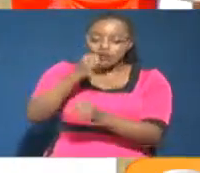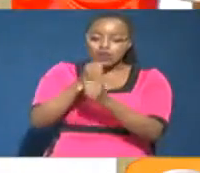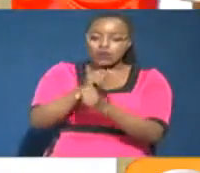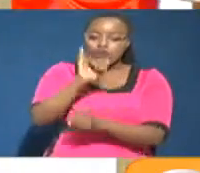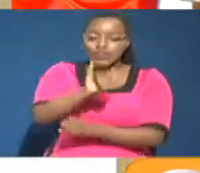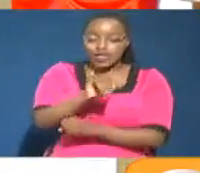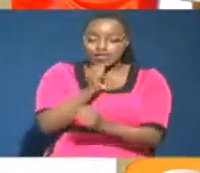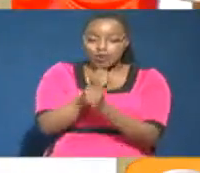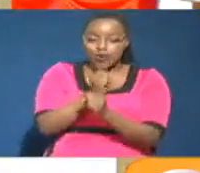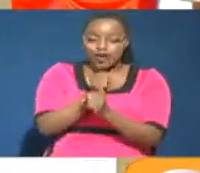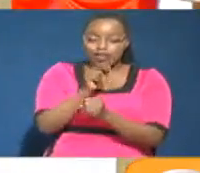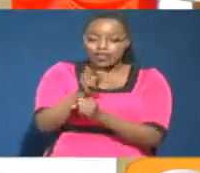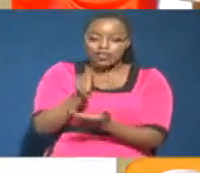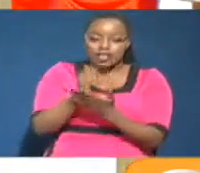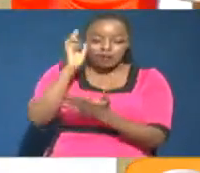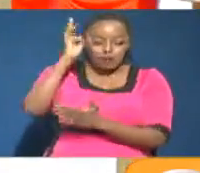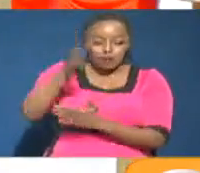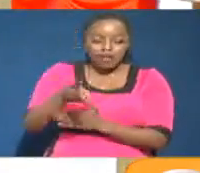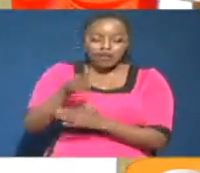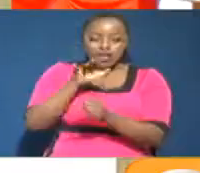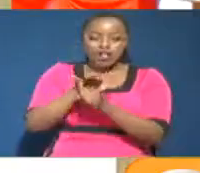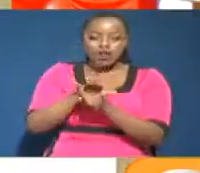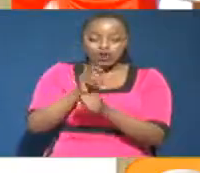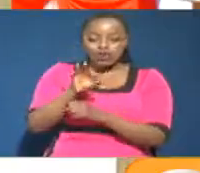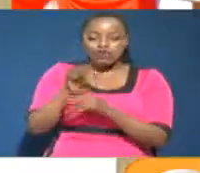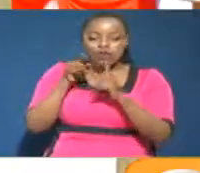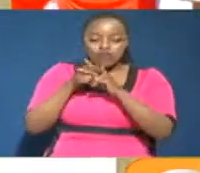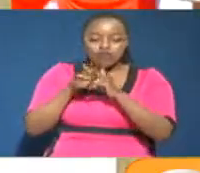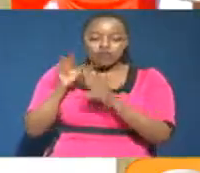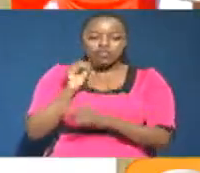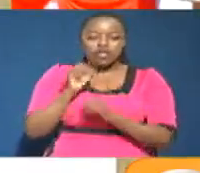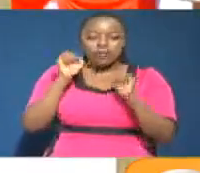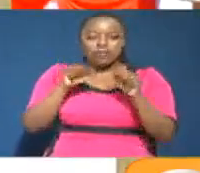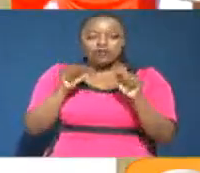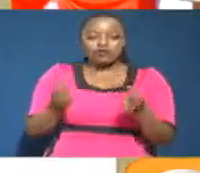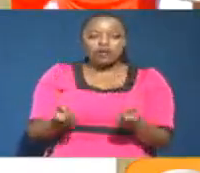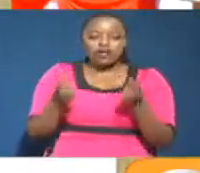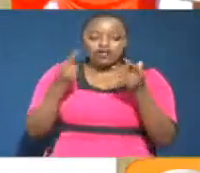that work. This will help a lot of our fundis to be able to